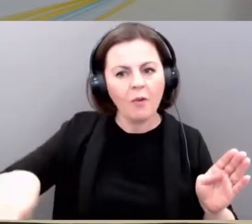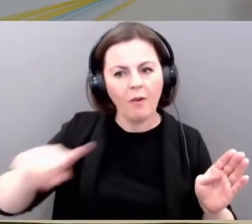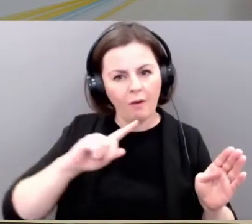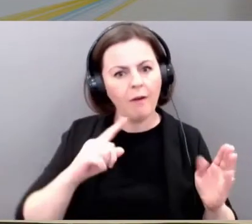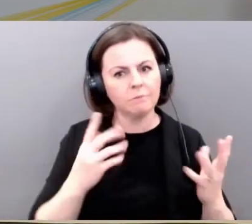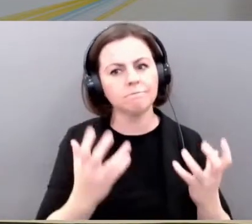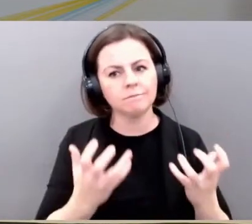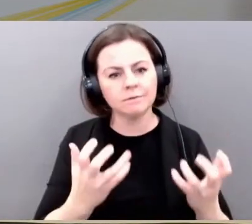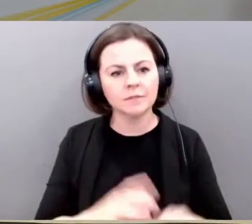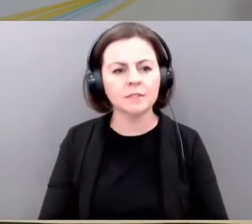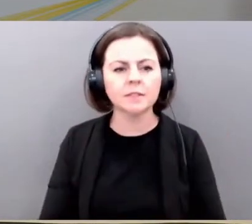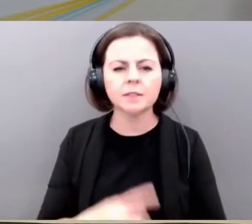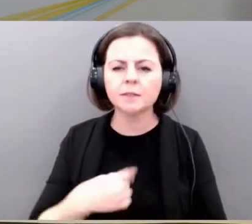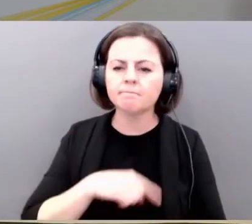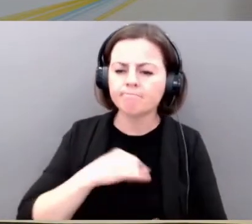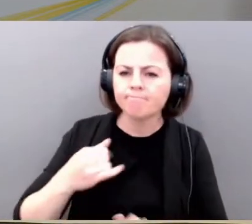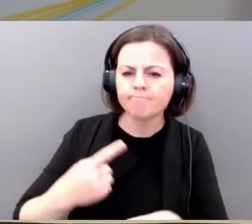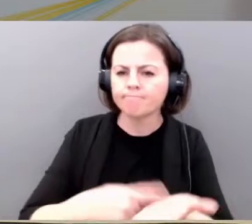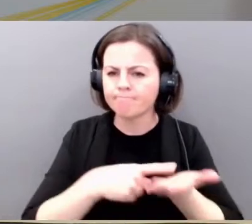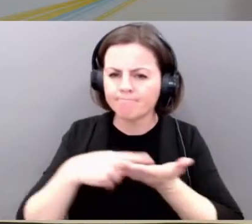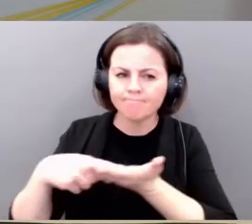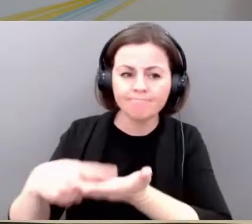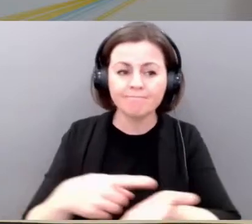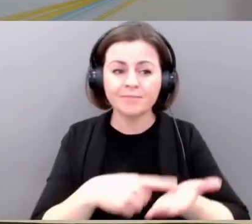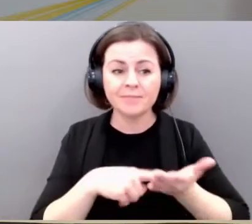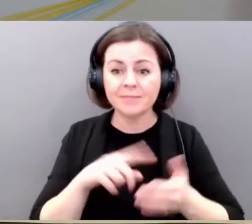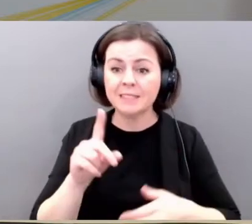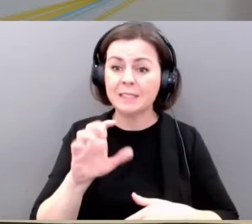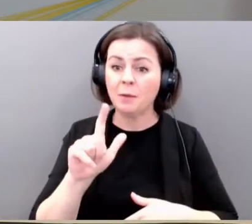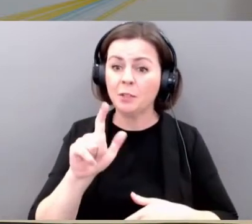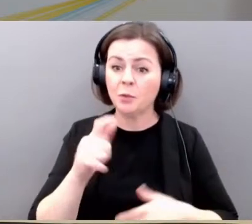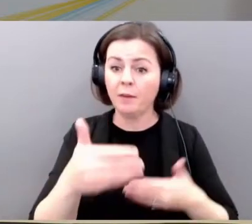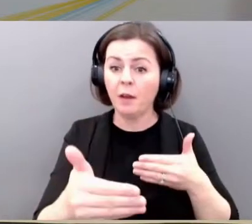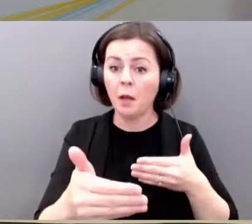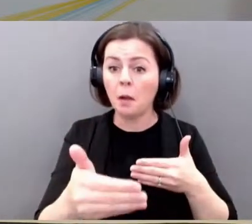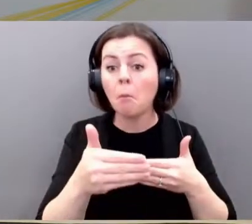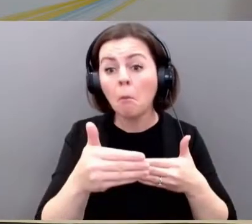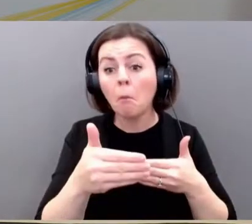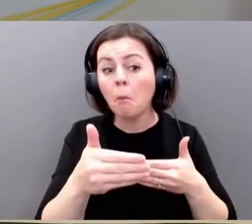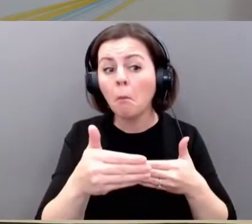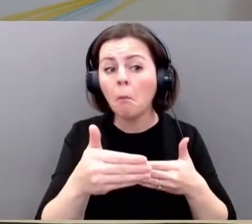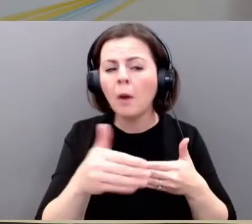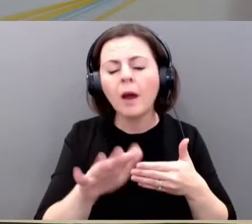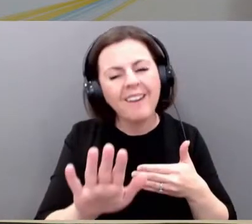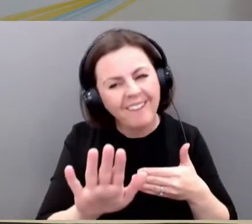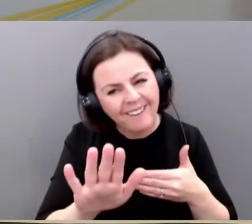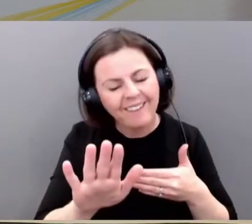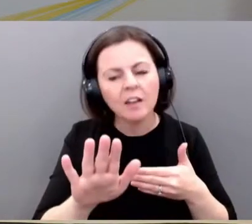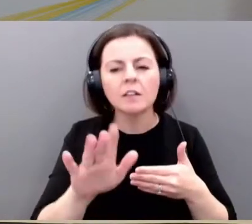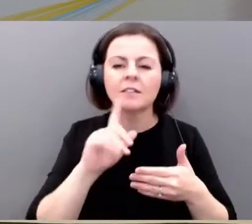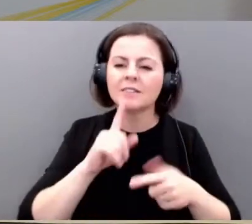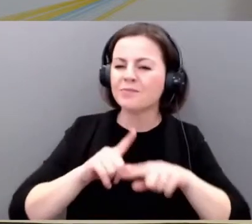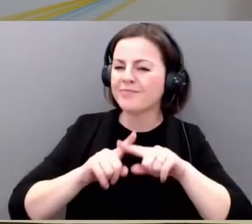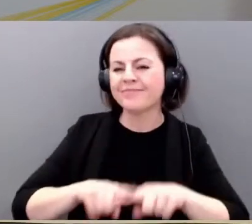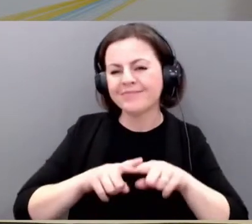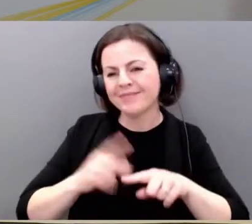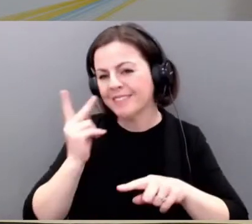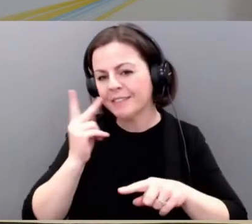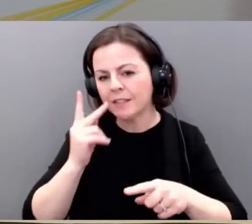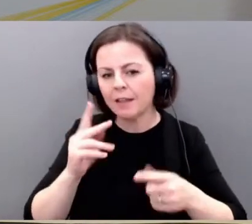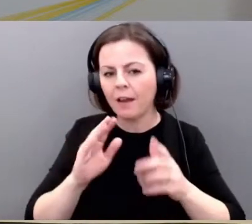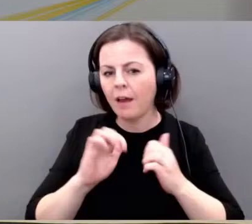to come out of the circuit breaker maybe a little bit earlier than anticipated, but much will depend on the next few days.